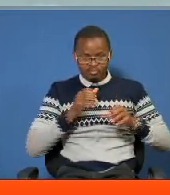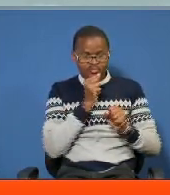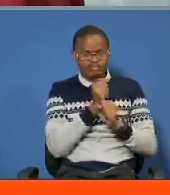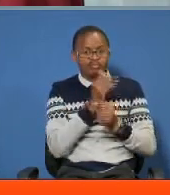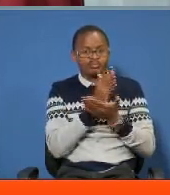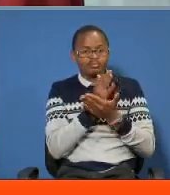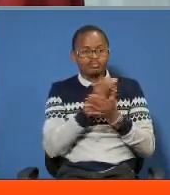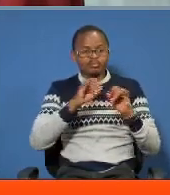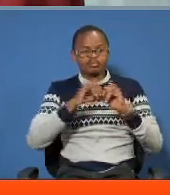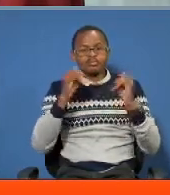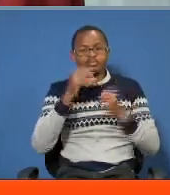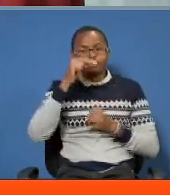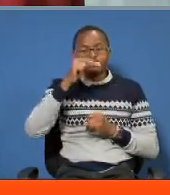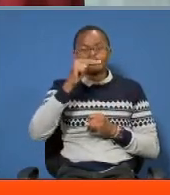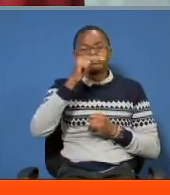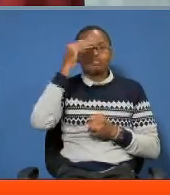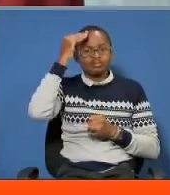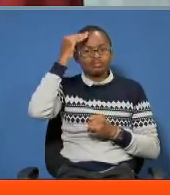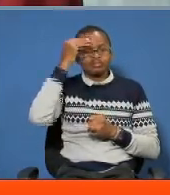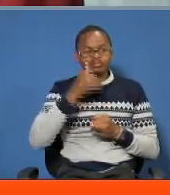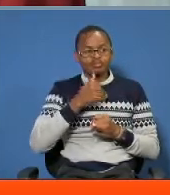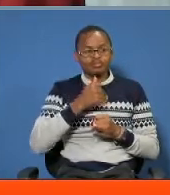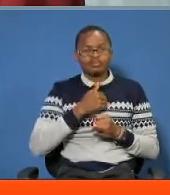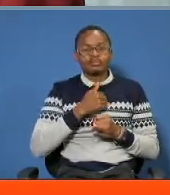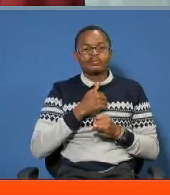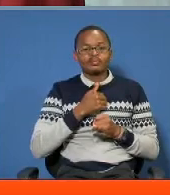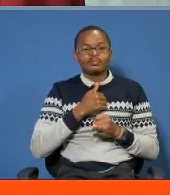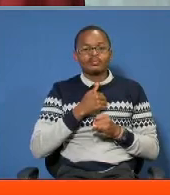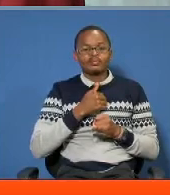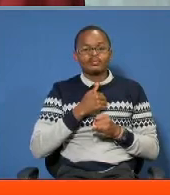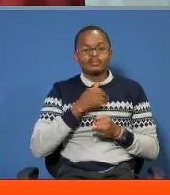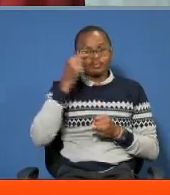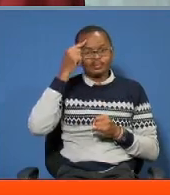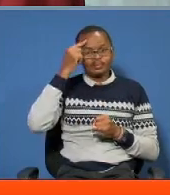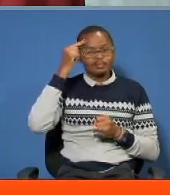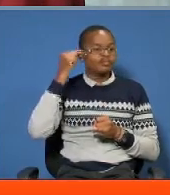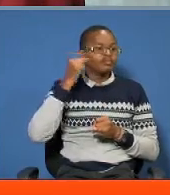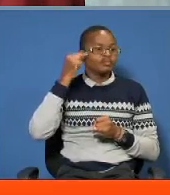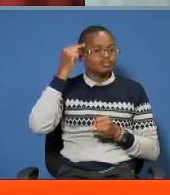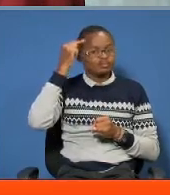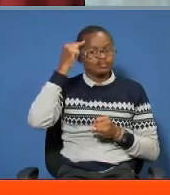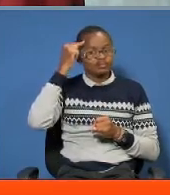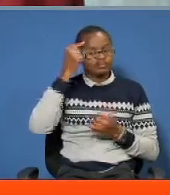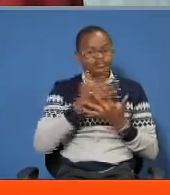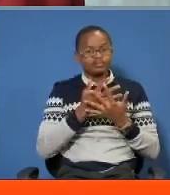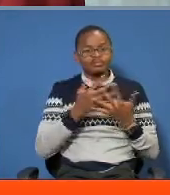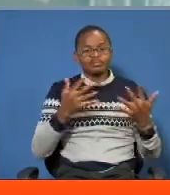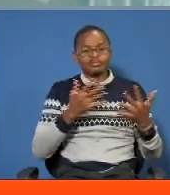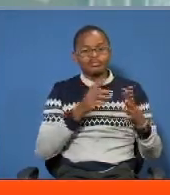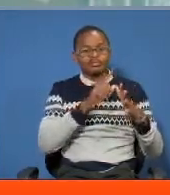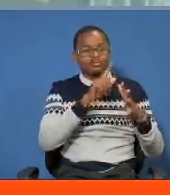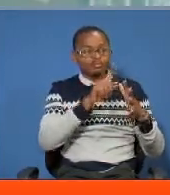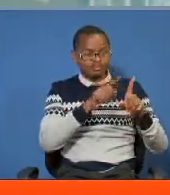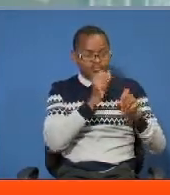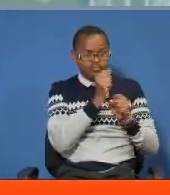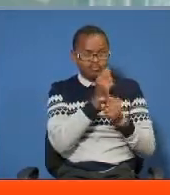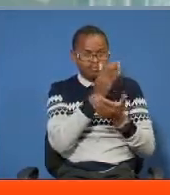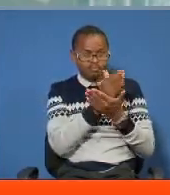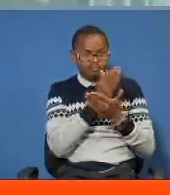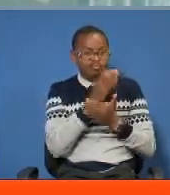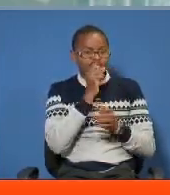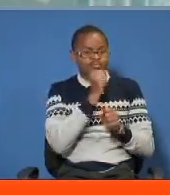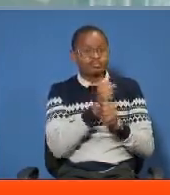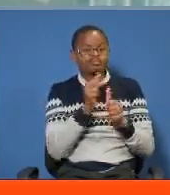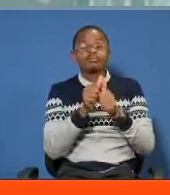people, making sure institutions like higher education have diffused the mindsets around intellectual property exploitation, and make